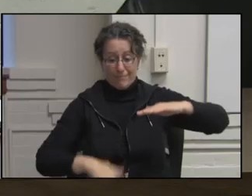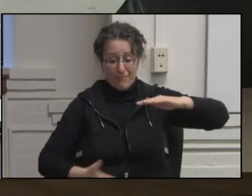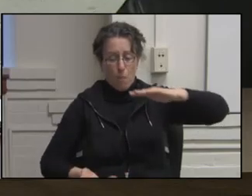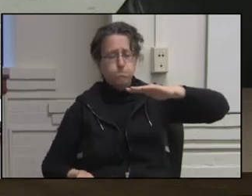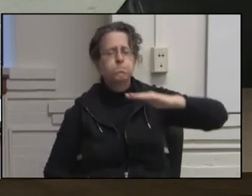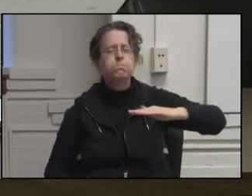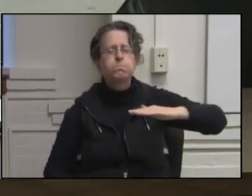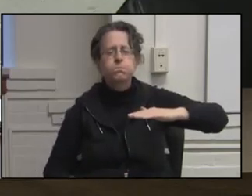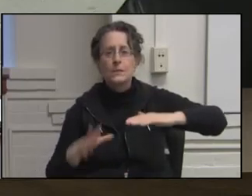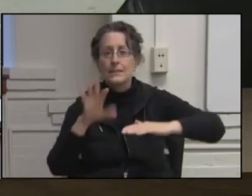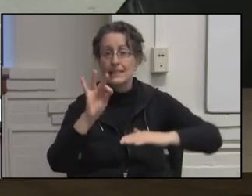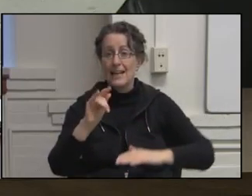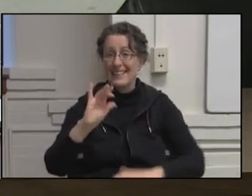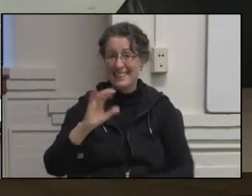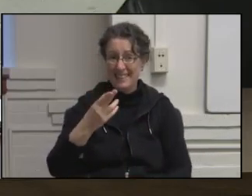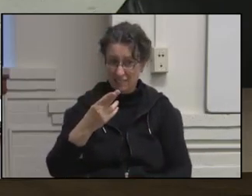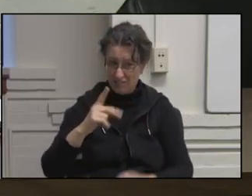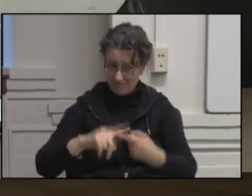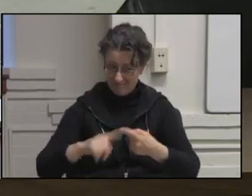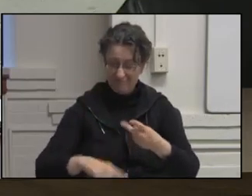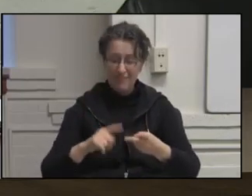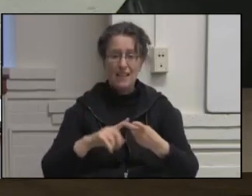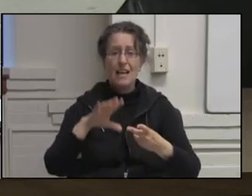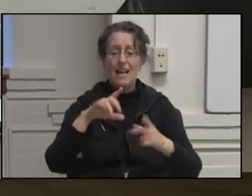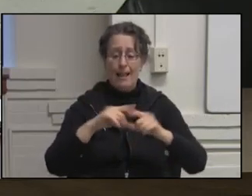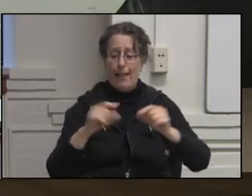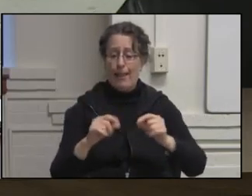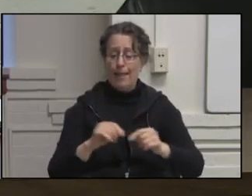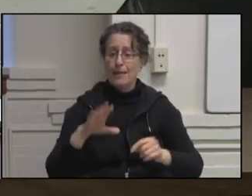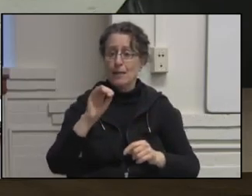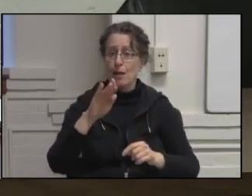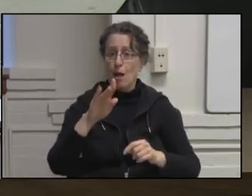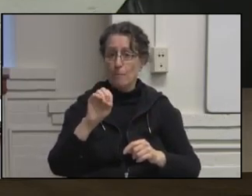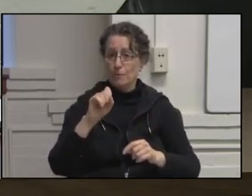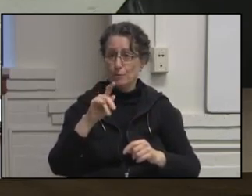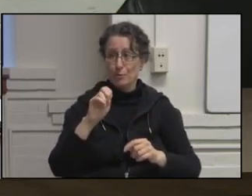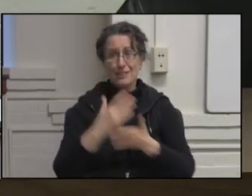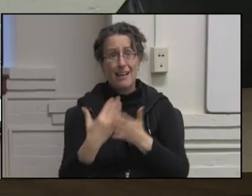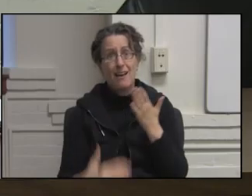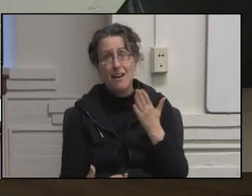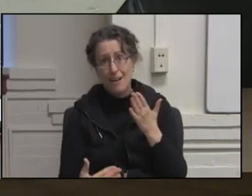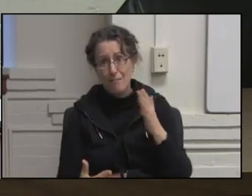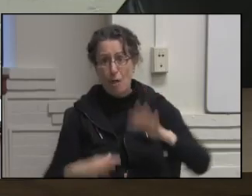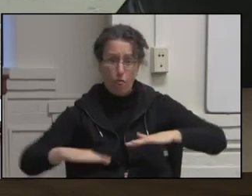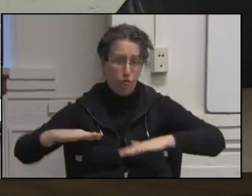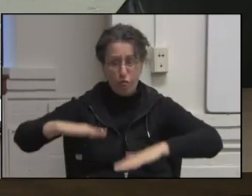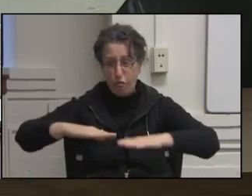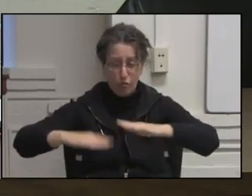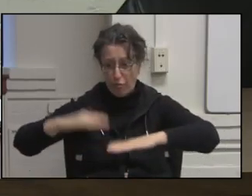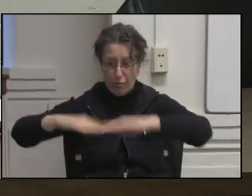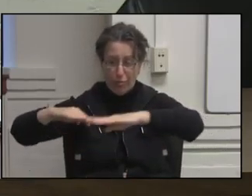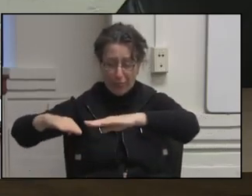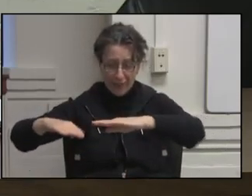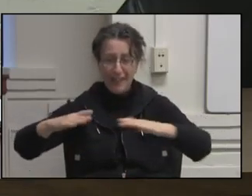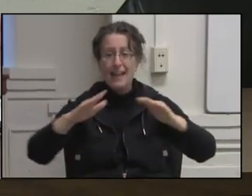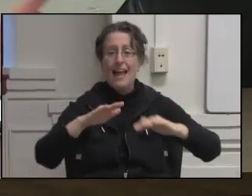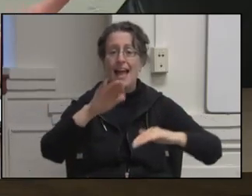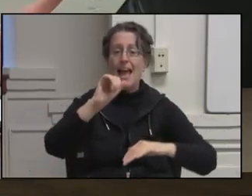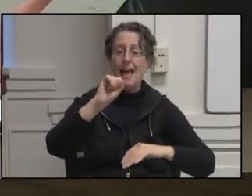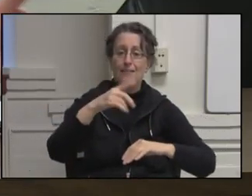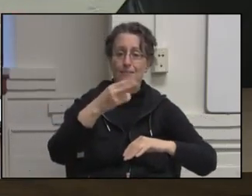concrete, some cobblestone in areas, and then there's another 5 to 6 inches of asphalt. And then besides that, in the